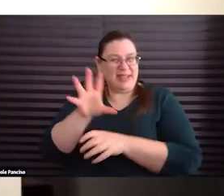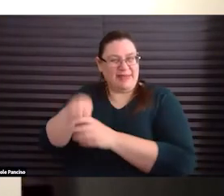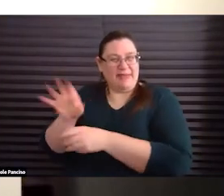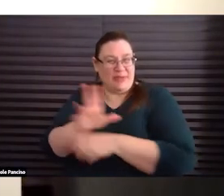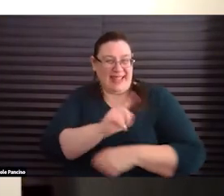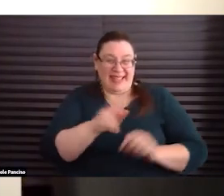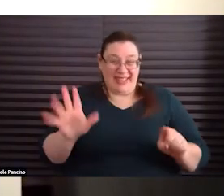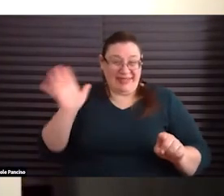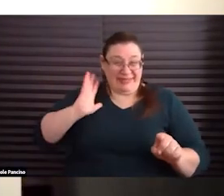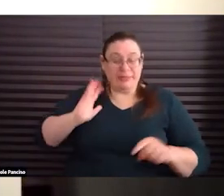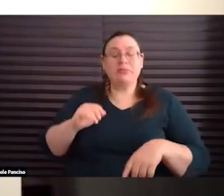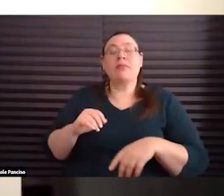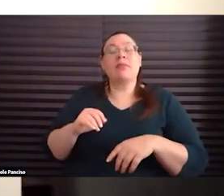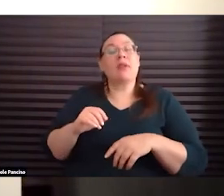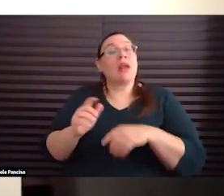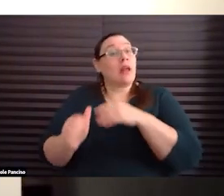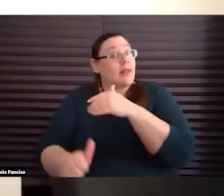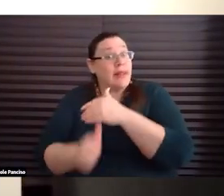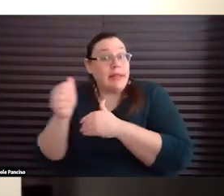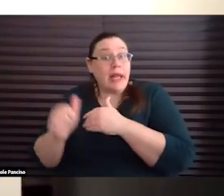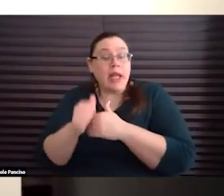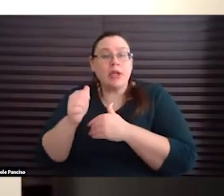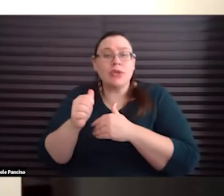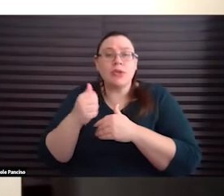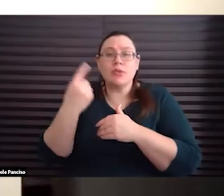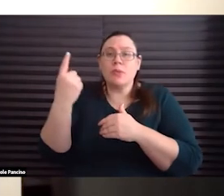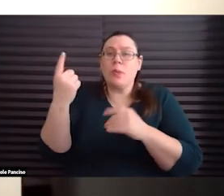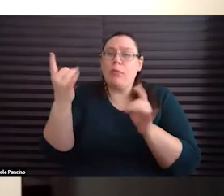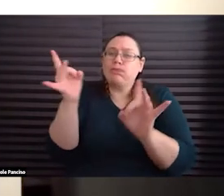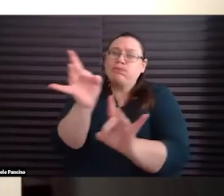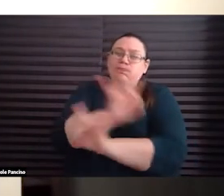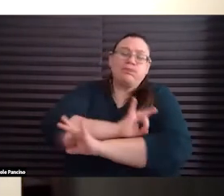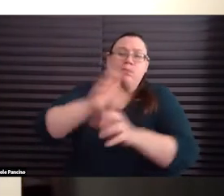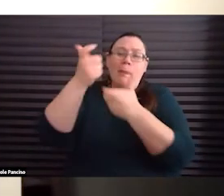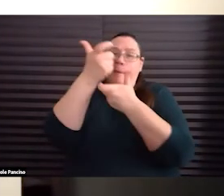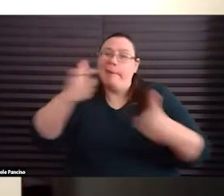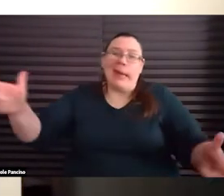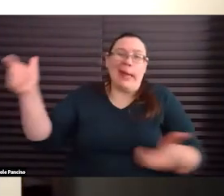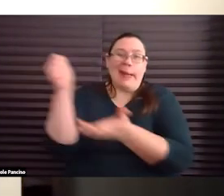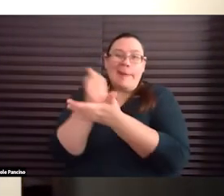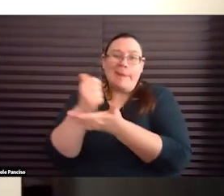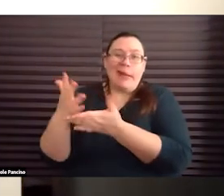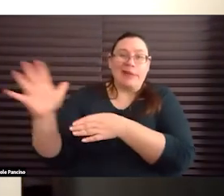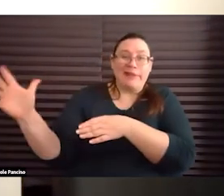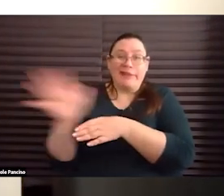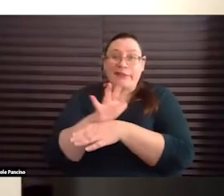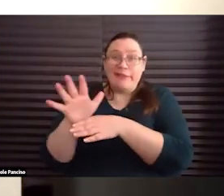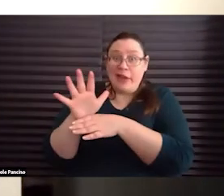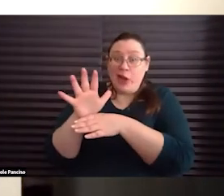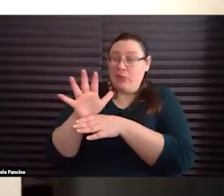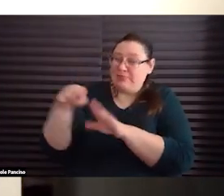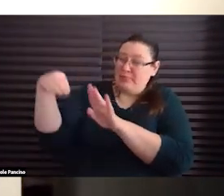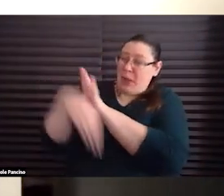danger was one really disastrous big budget film and the studio could fold. In